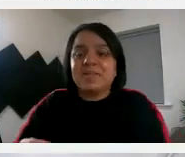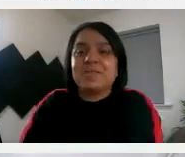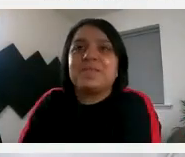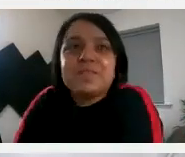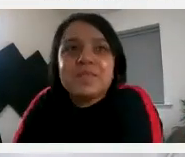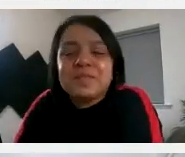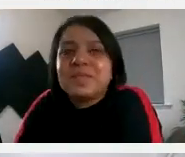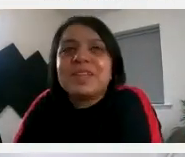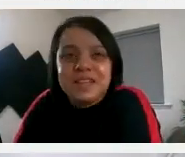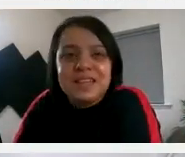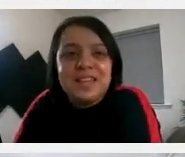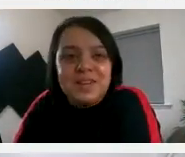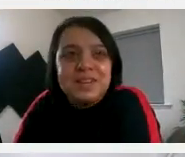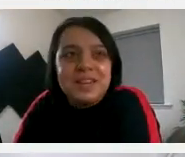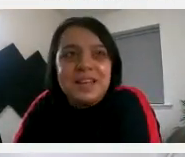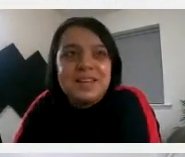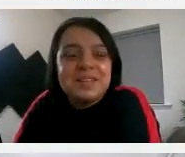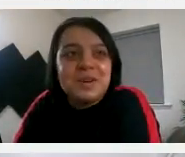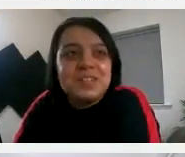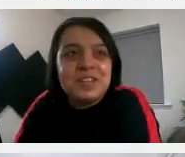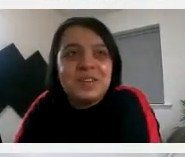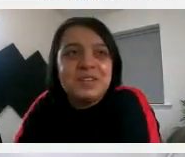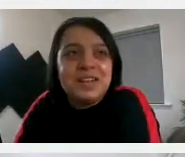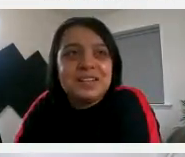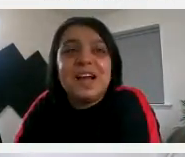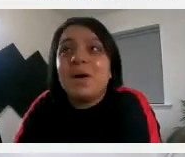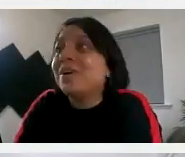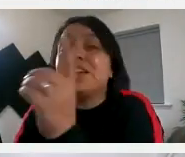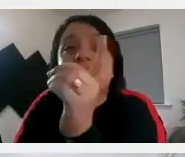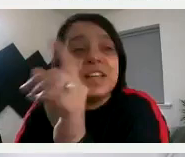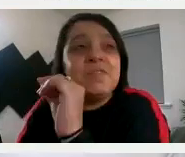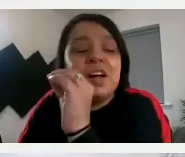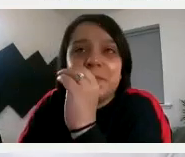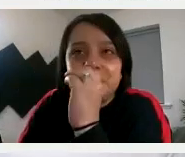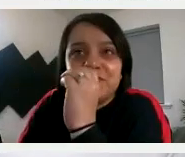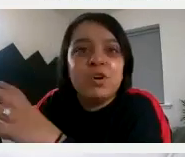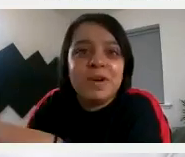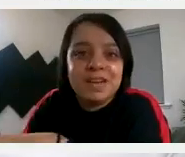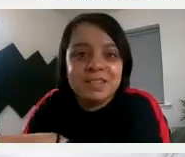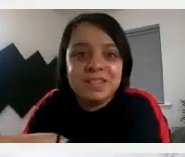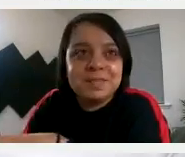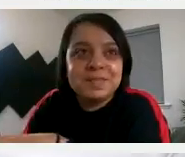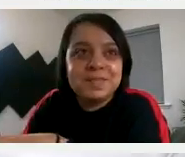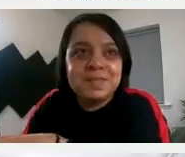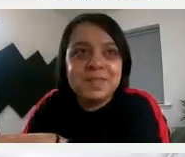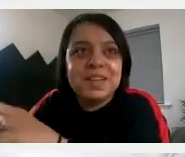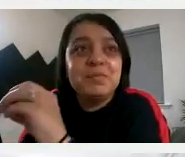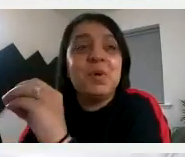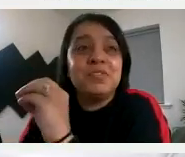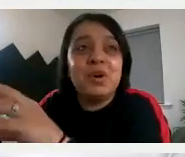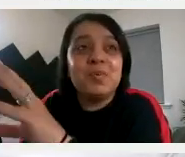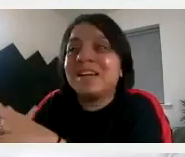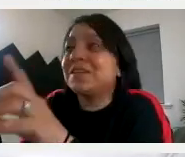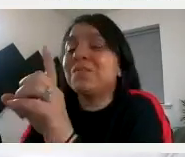Like, example, like Stormzy. Yeah, Stormzy's got the London accent. They've got Roadman accent. Okay. If you